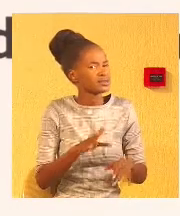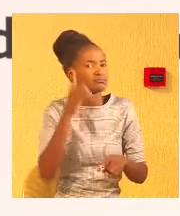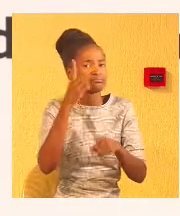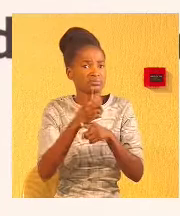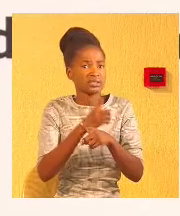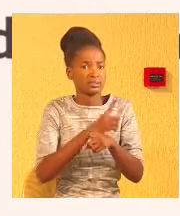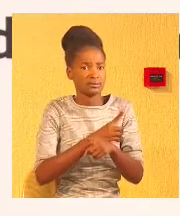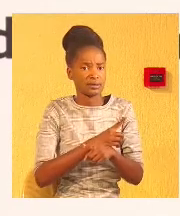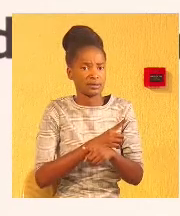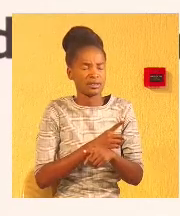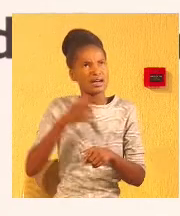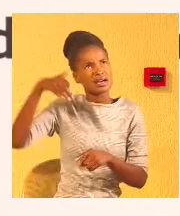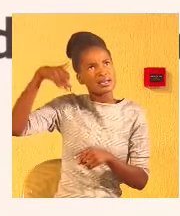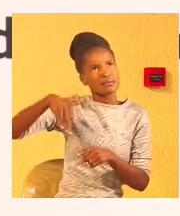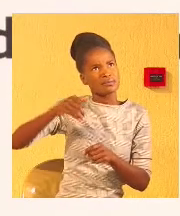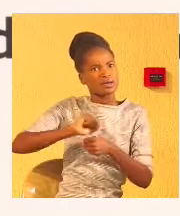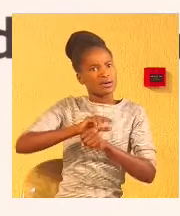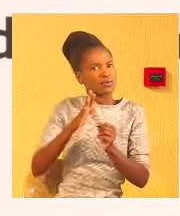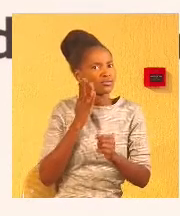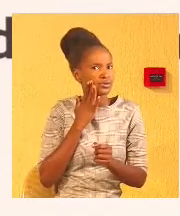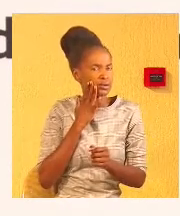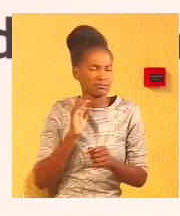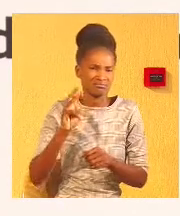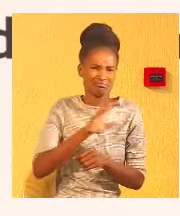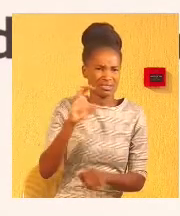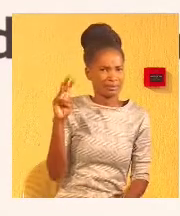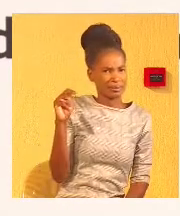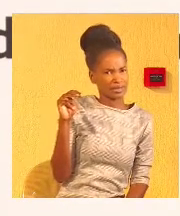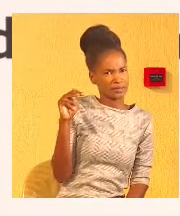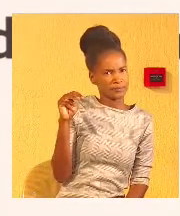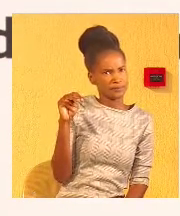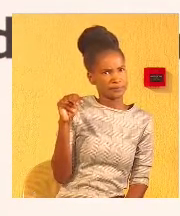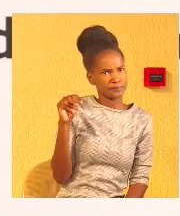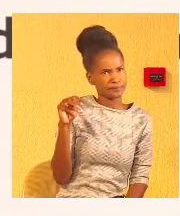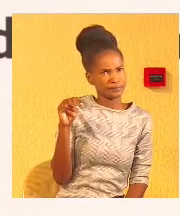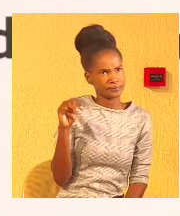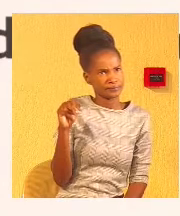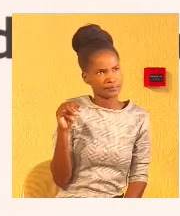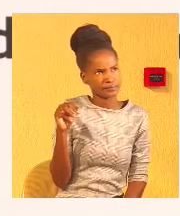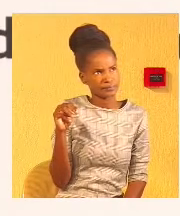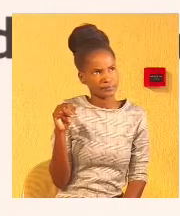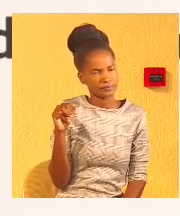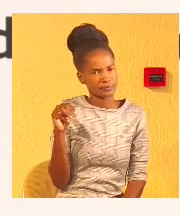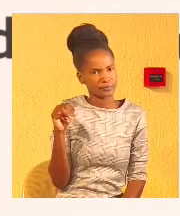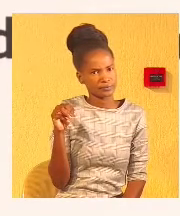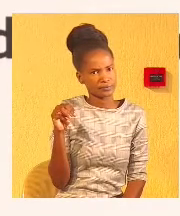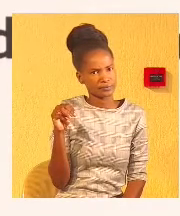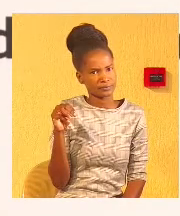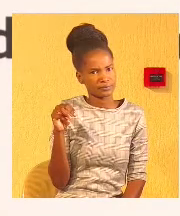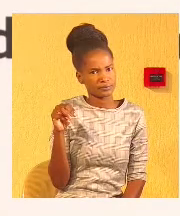case here around March. One may recall that by that